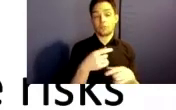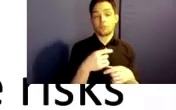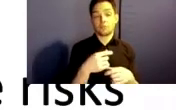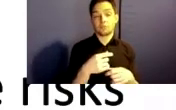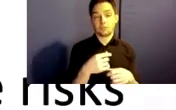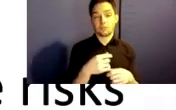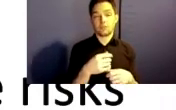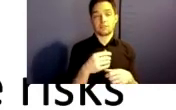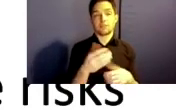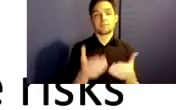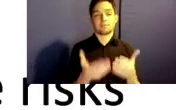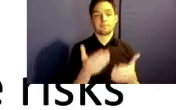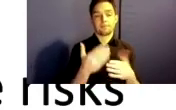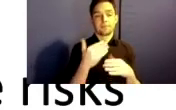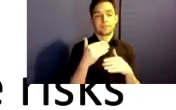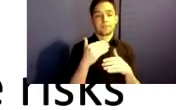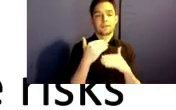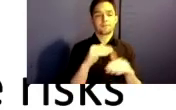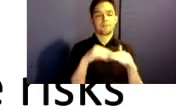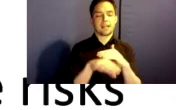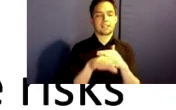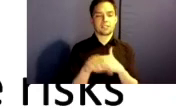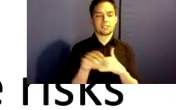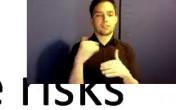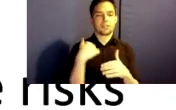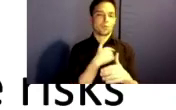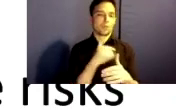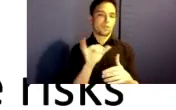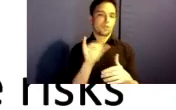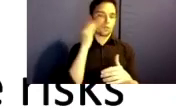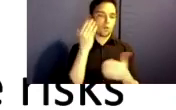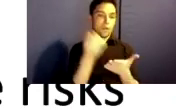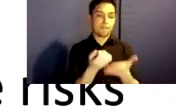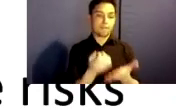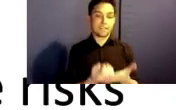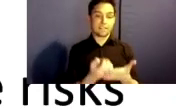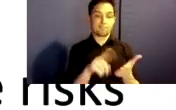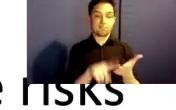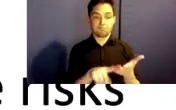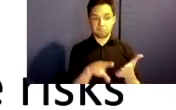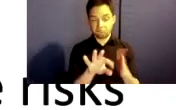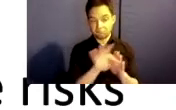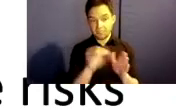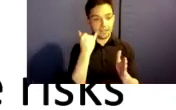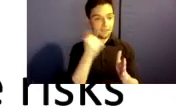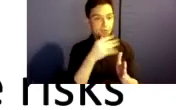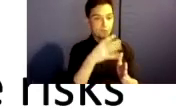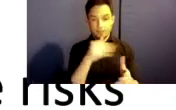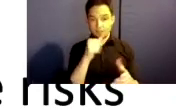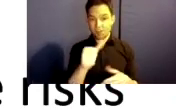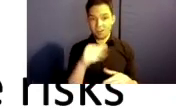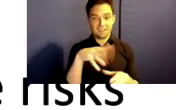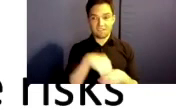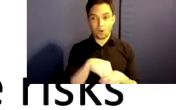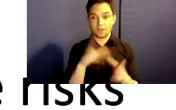to vaccine for women and their children, because we also know from evidence that if women are not involved in the